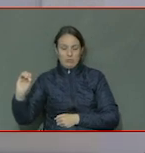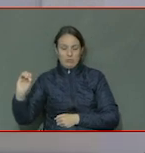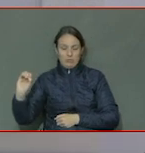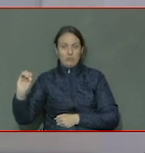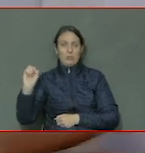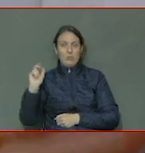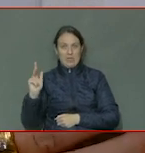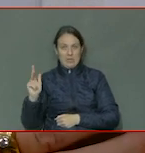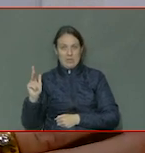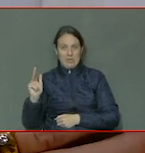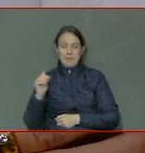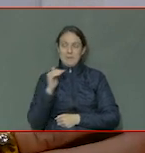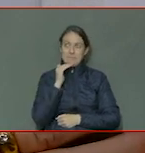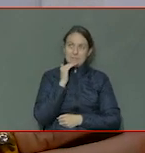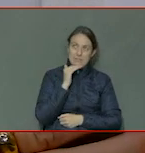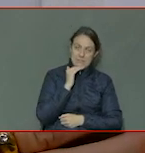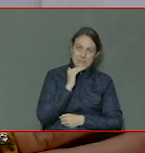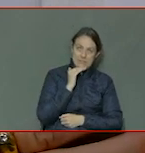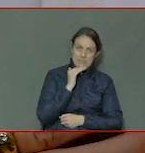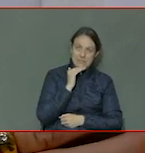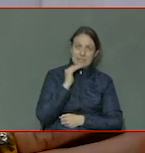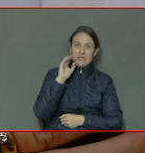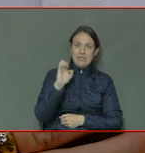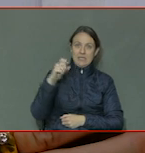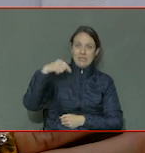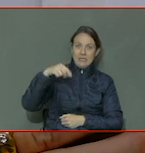can also mean to me equilibrium.